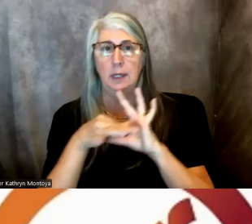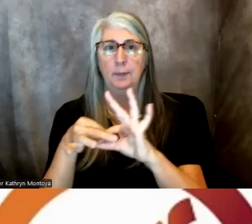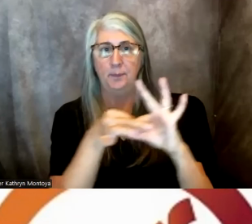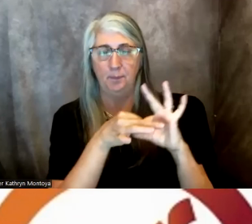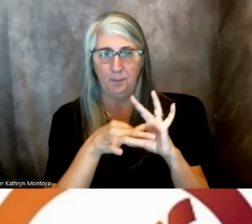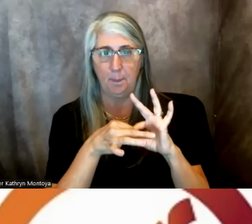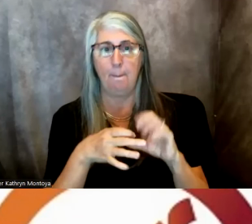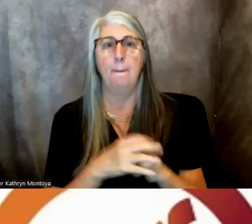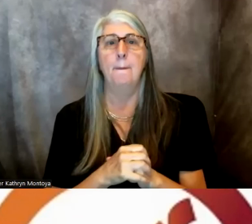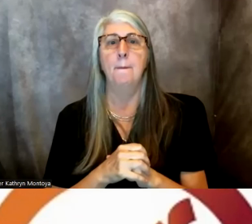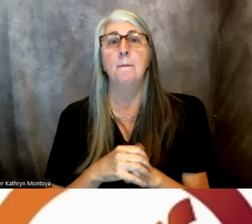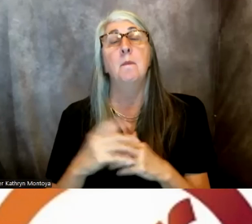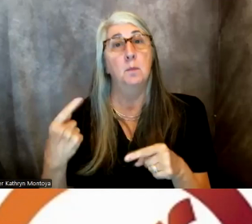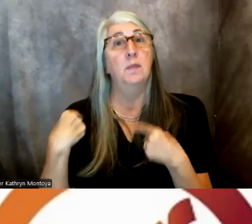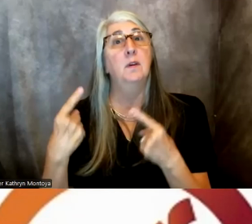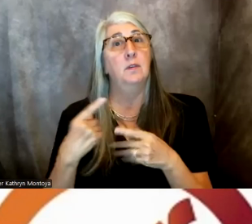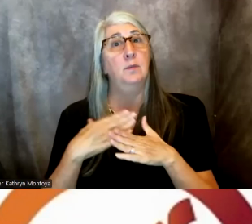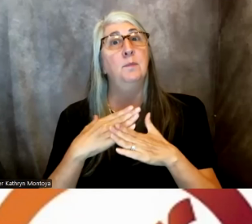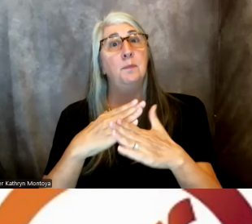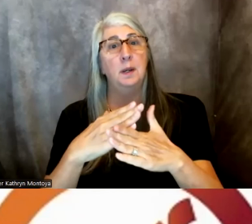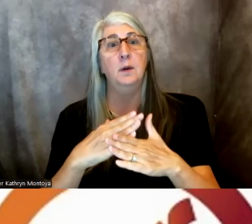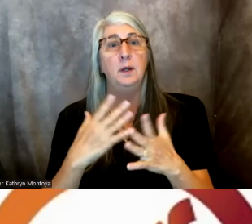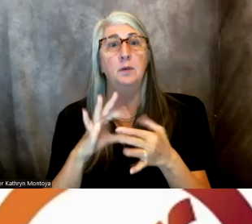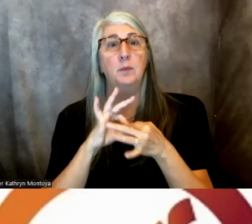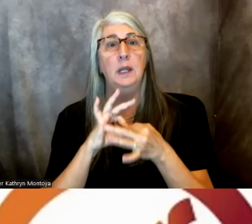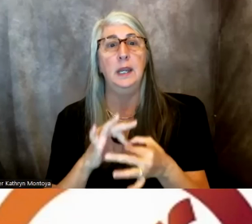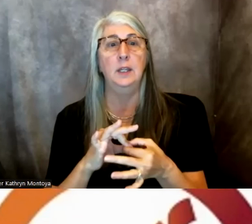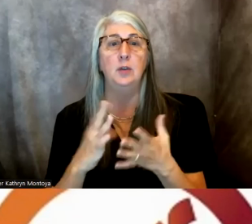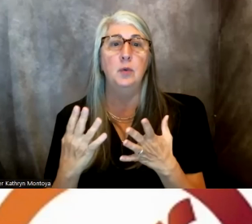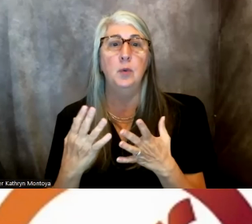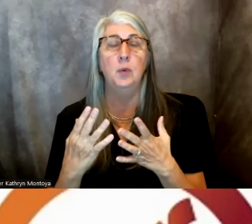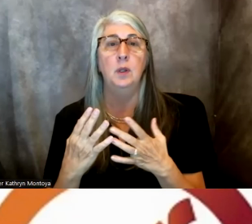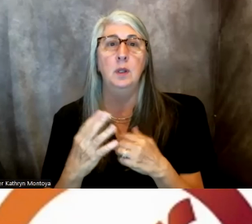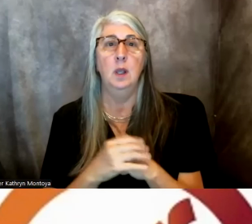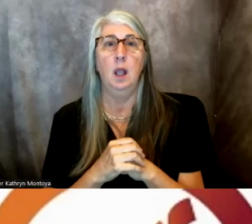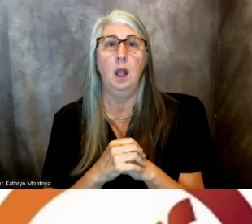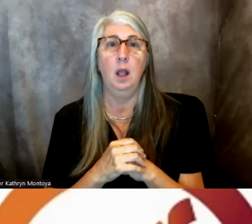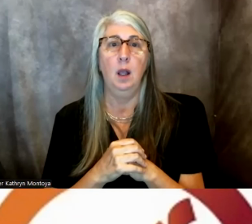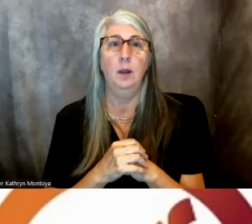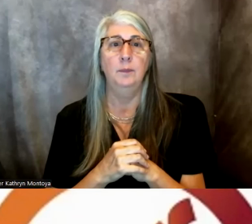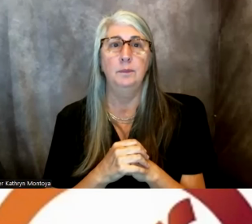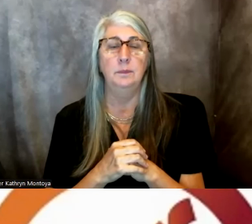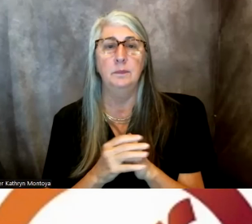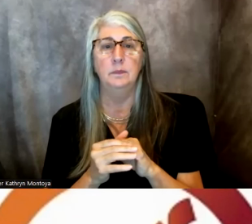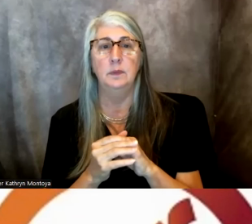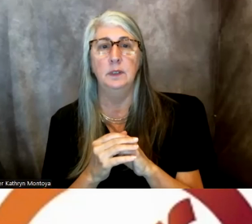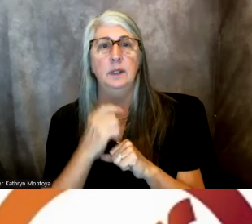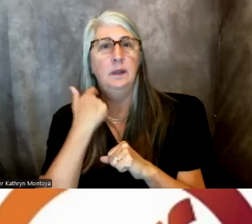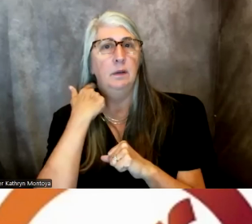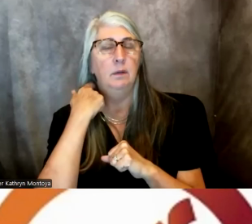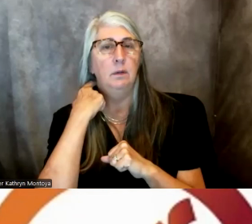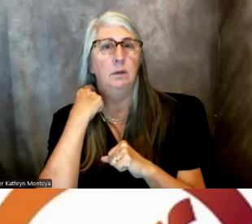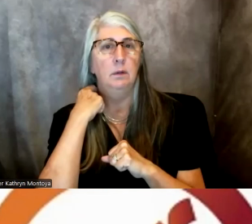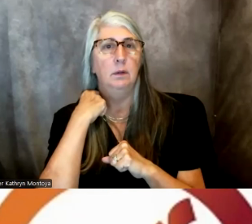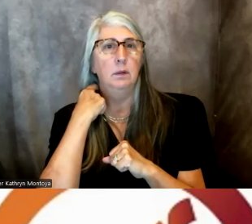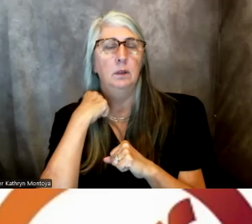But there are some real barriers in regard to structural deficiencies in the healthcare system